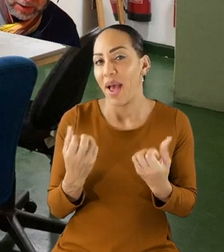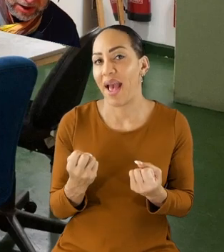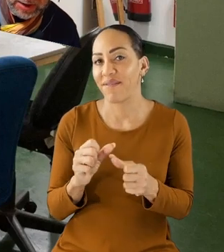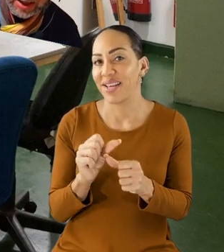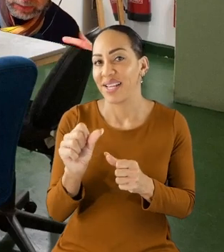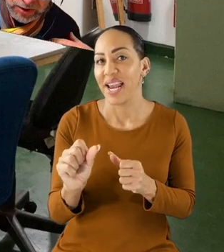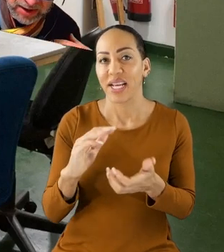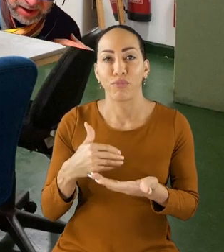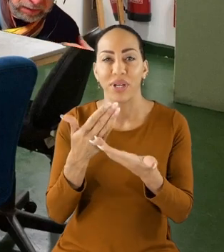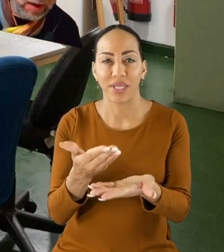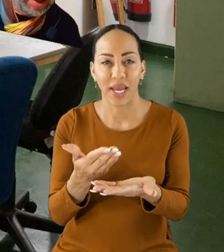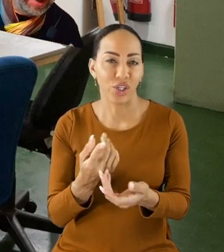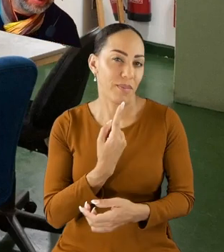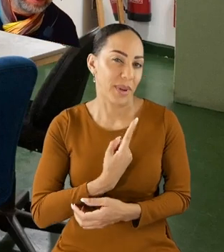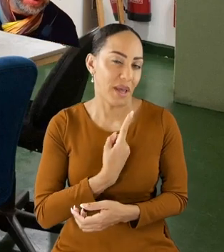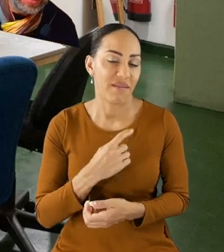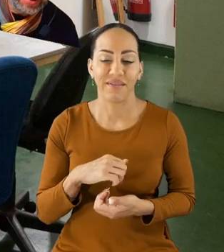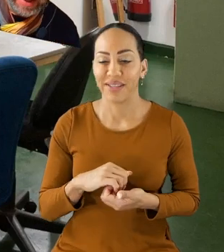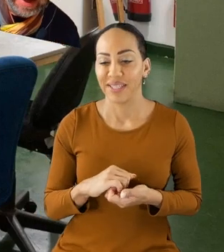our next presentation, which is myself.